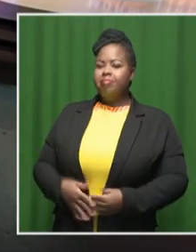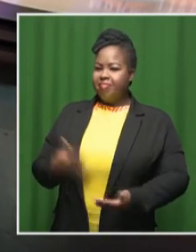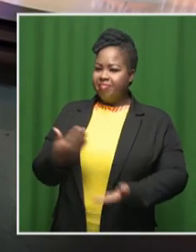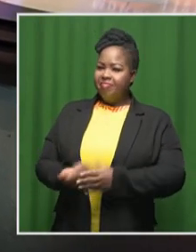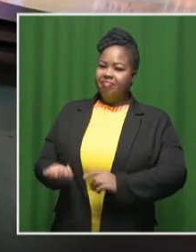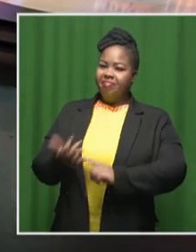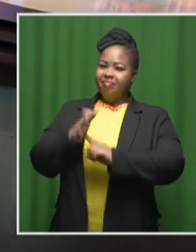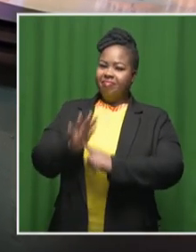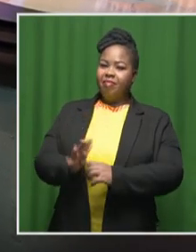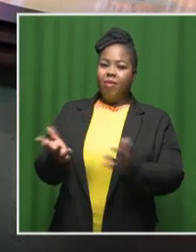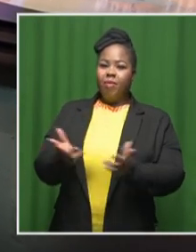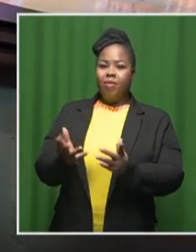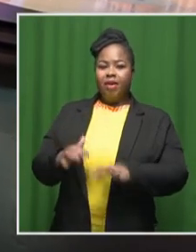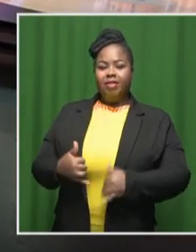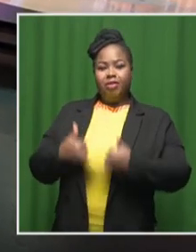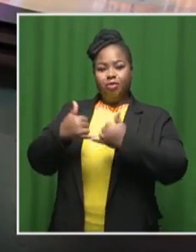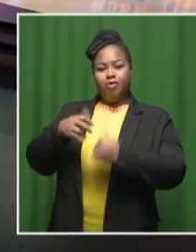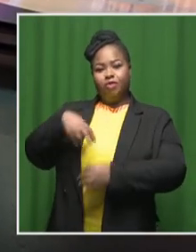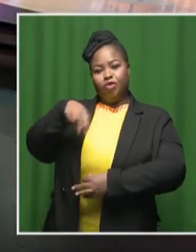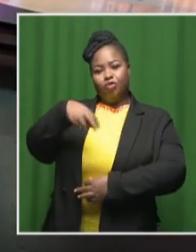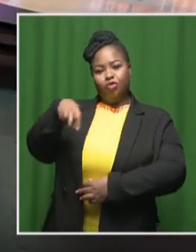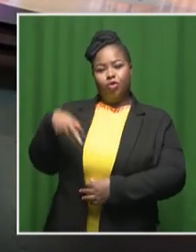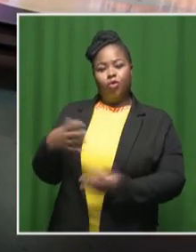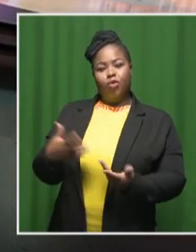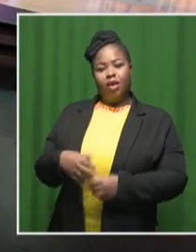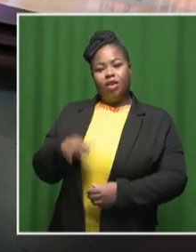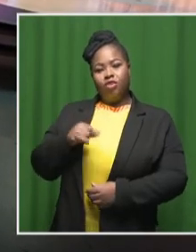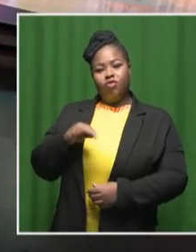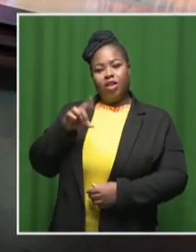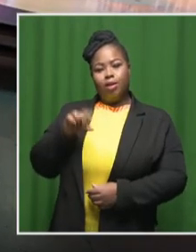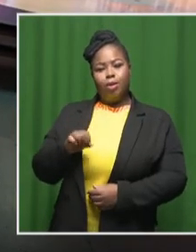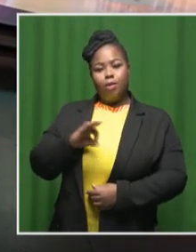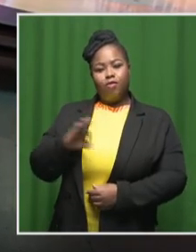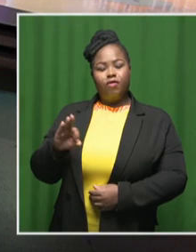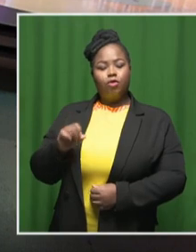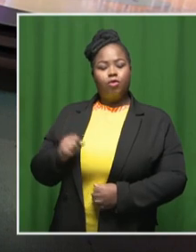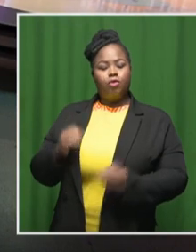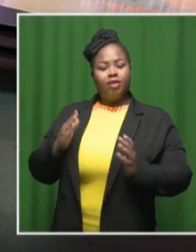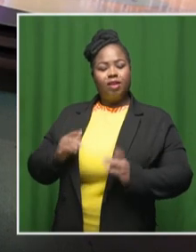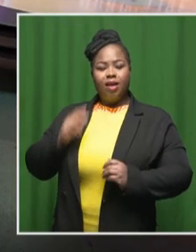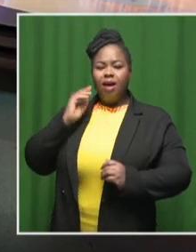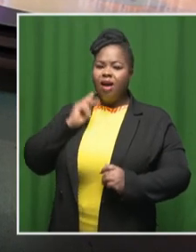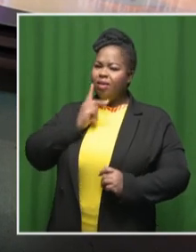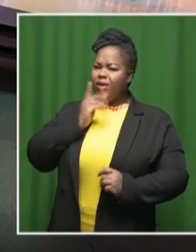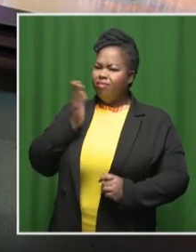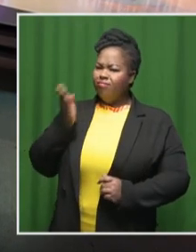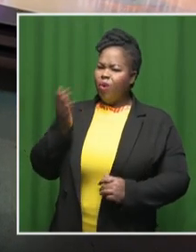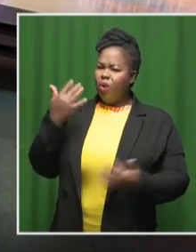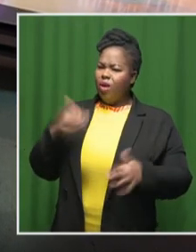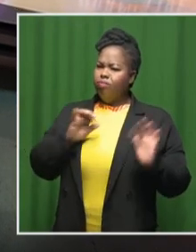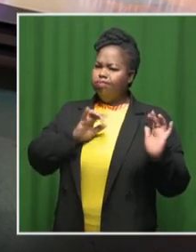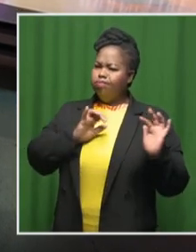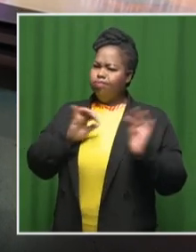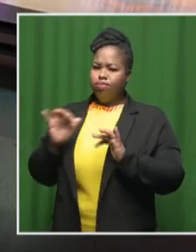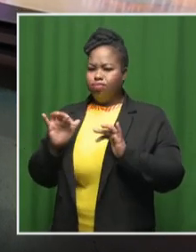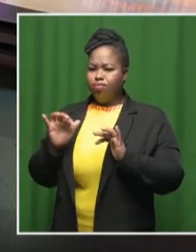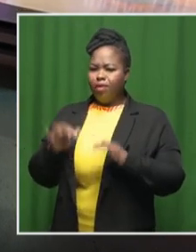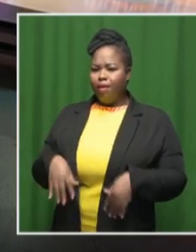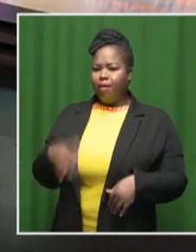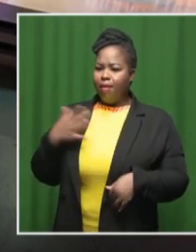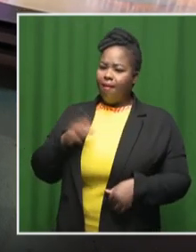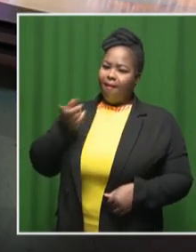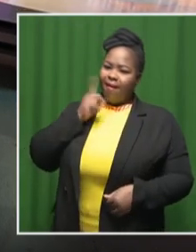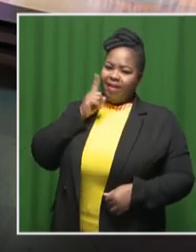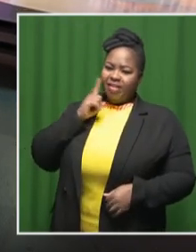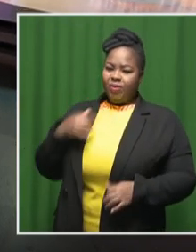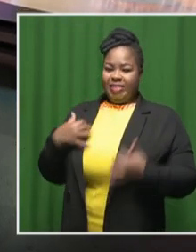broadcast out at the trophy tour, out at the Cradle of Humankind. And since then, we've just been seeing a lot of people around the country starting to just